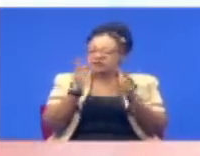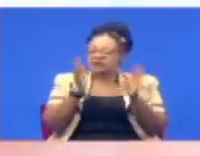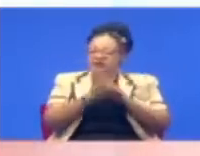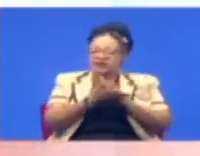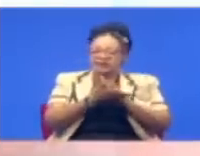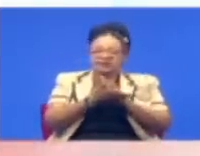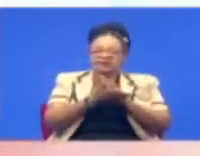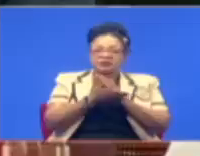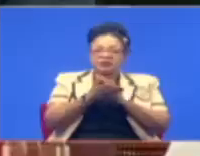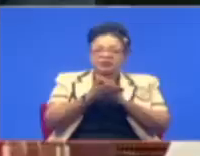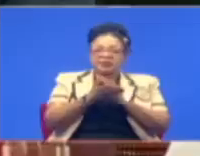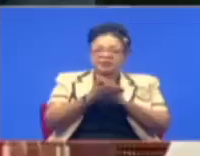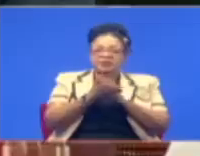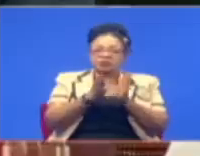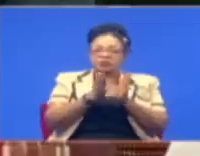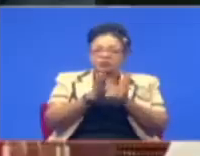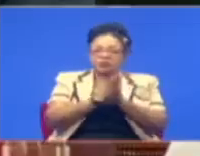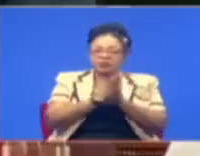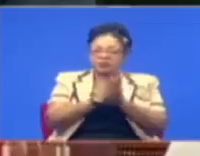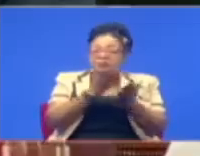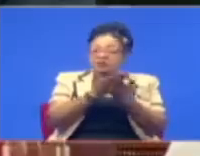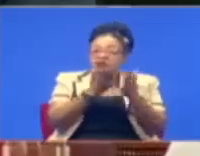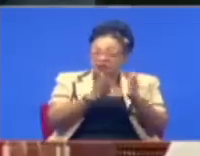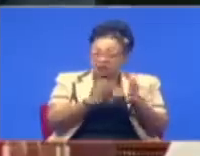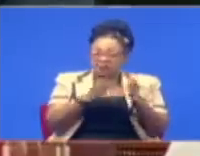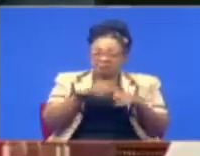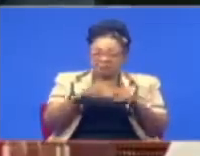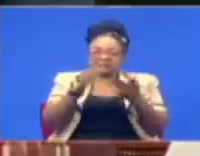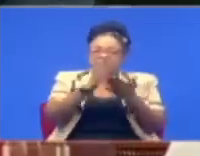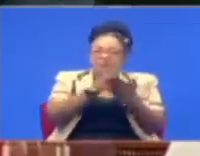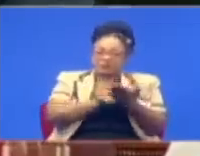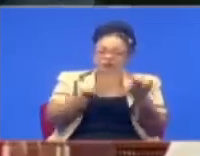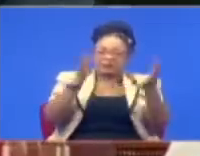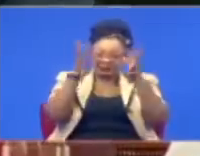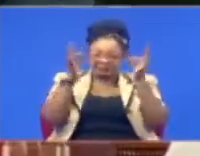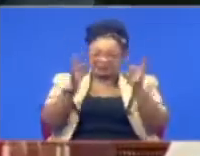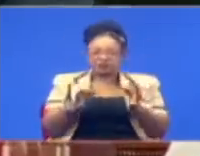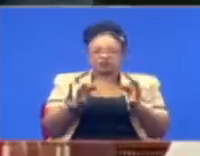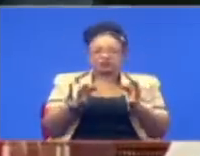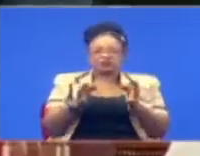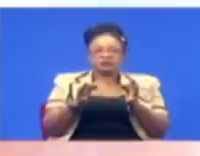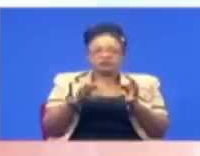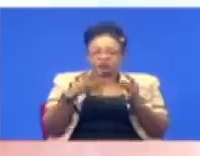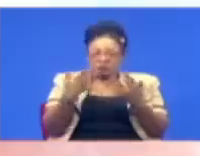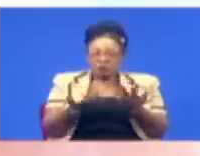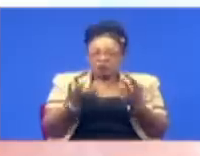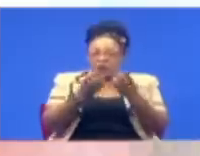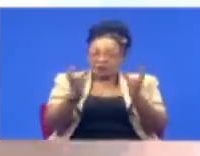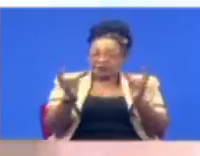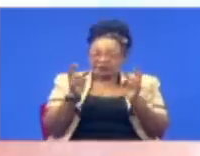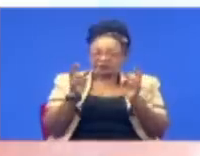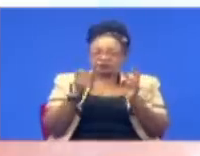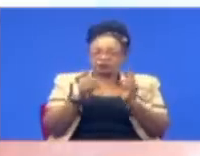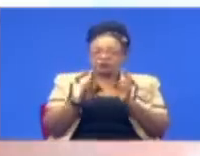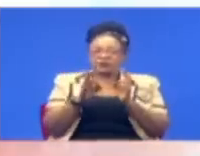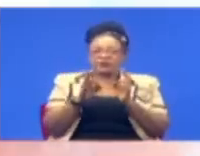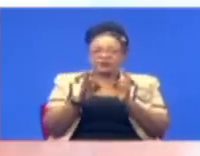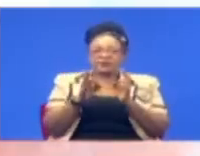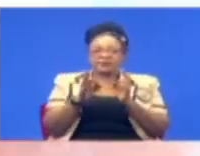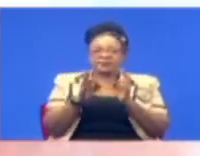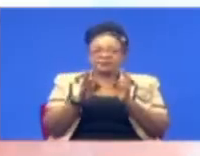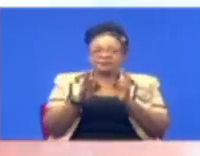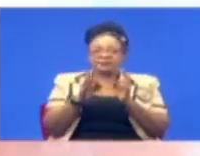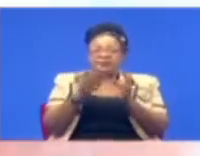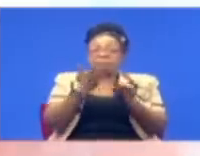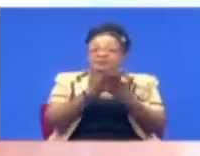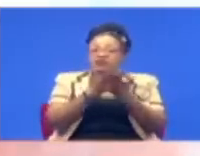it was not filed with the petition, but it was filed before the determination or the hearing of the